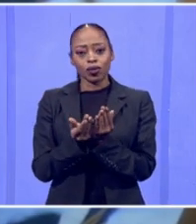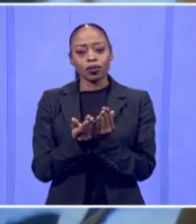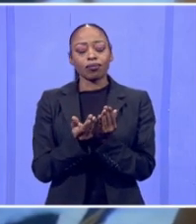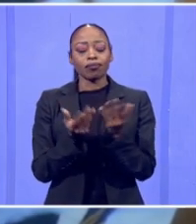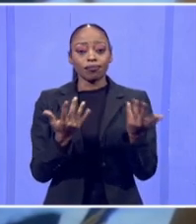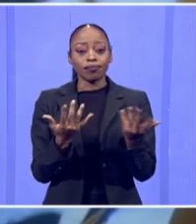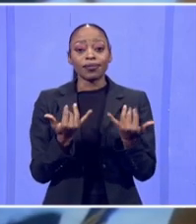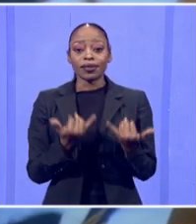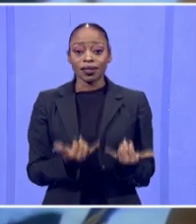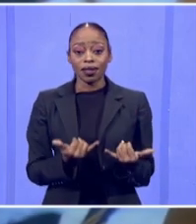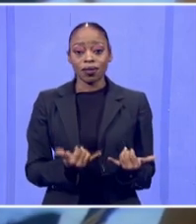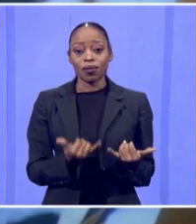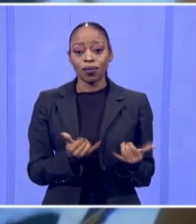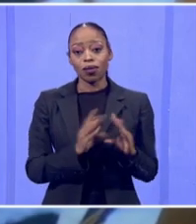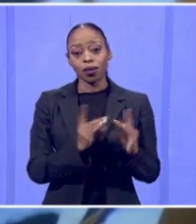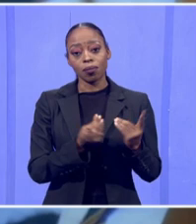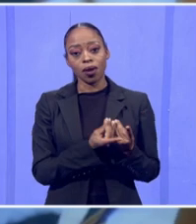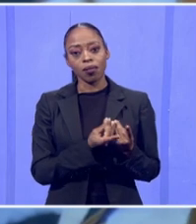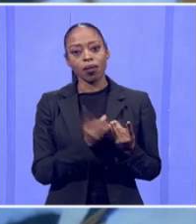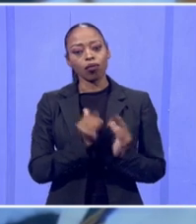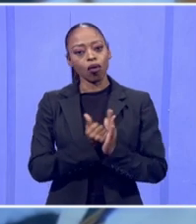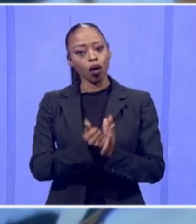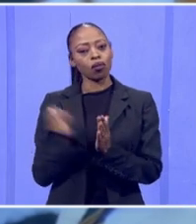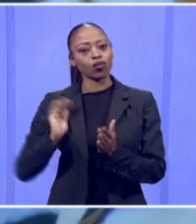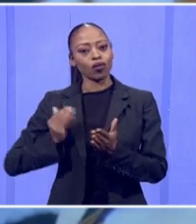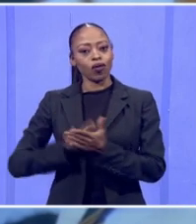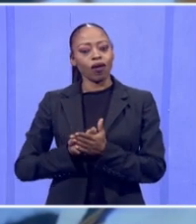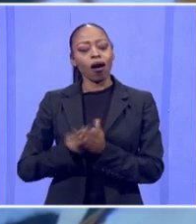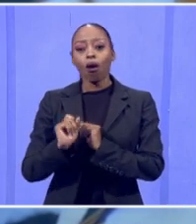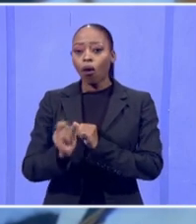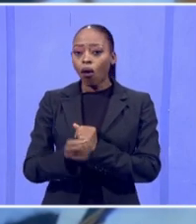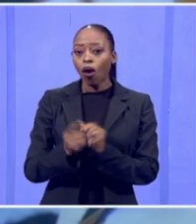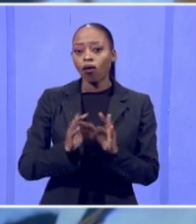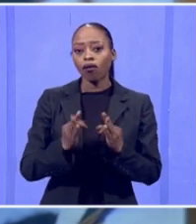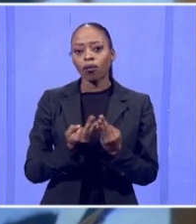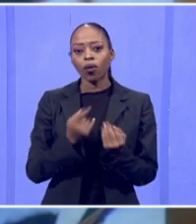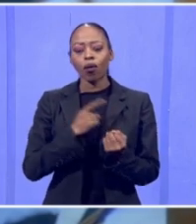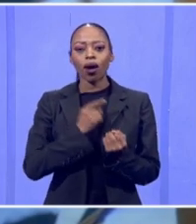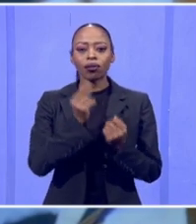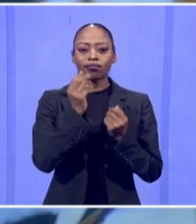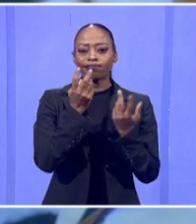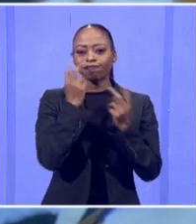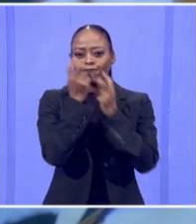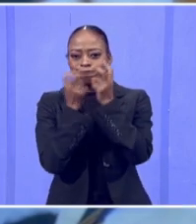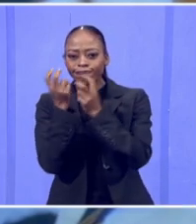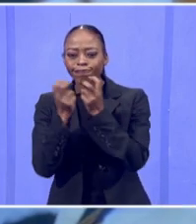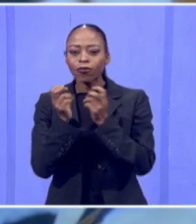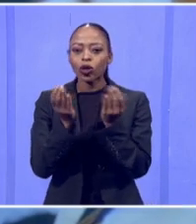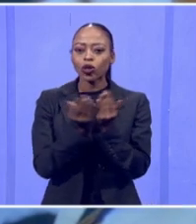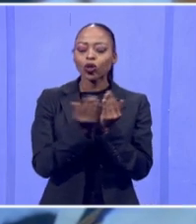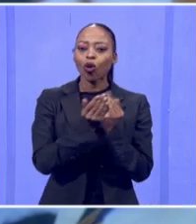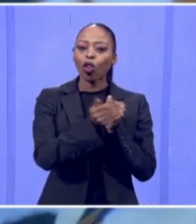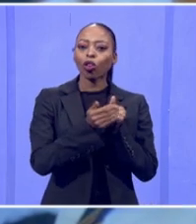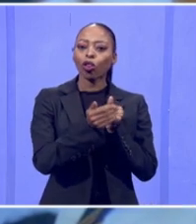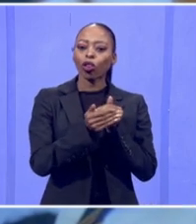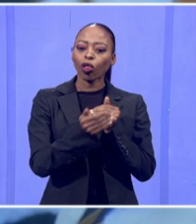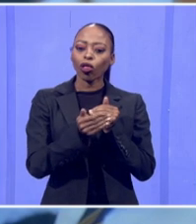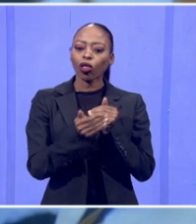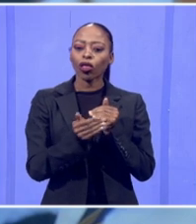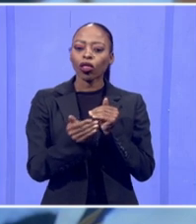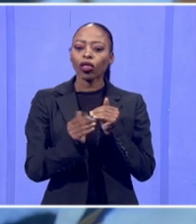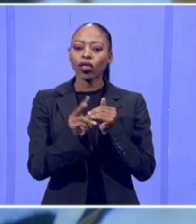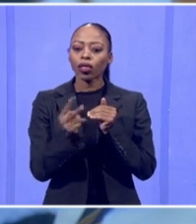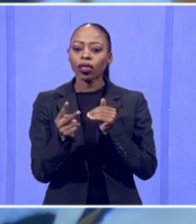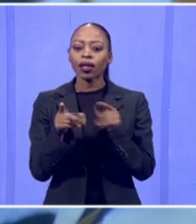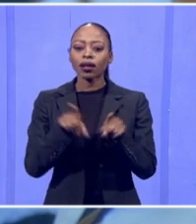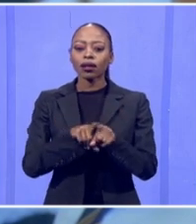now, the department has been assisting all the families to look for the schools where they are. Alternatively, at